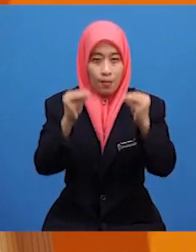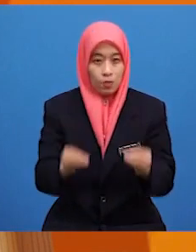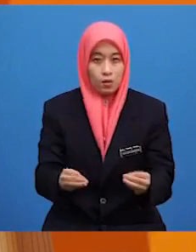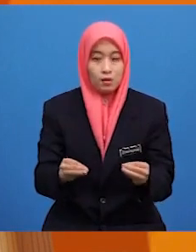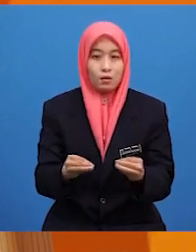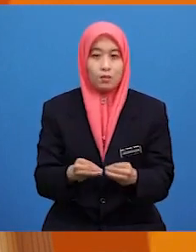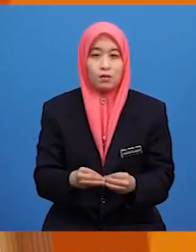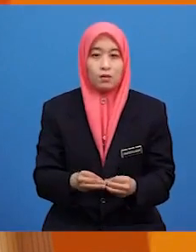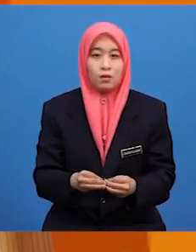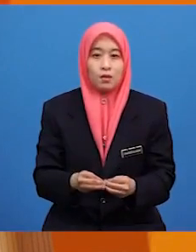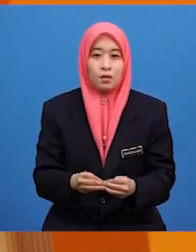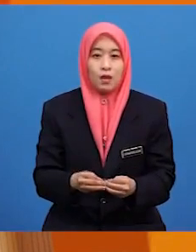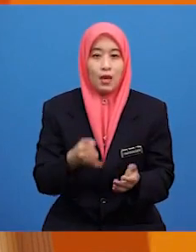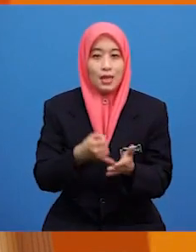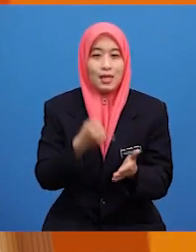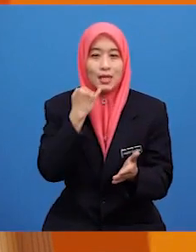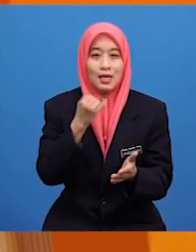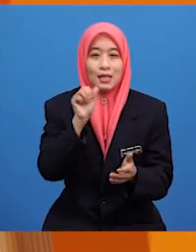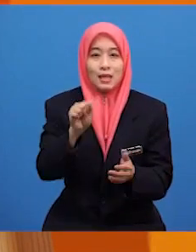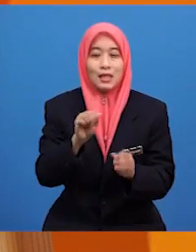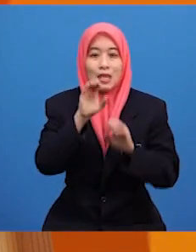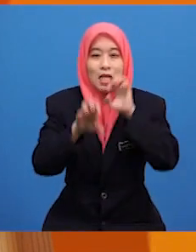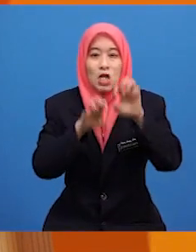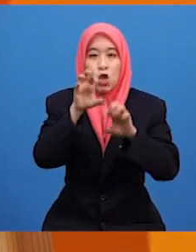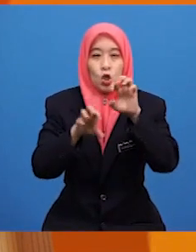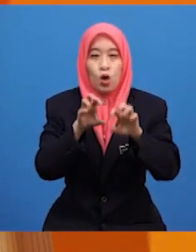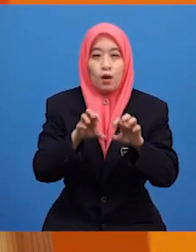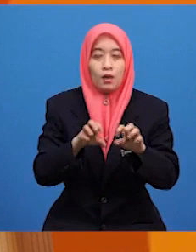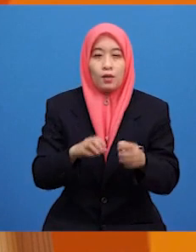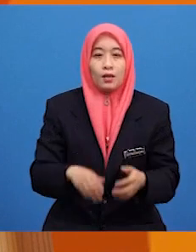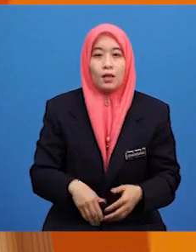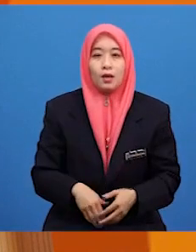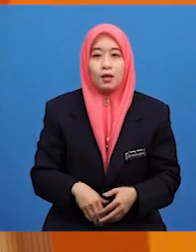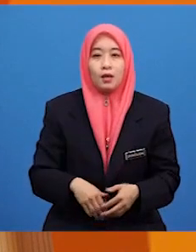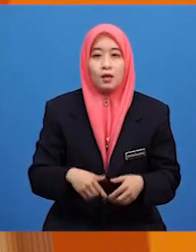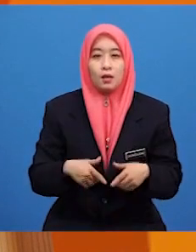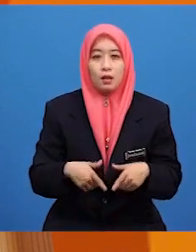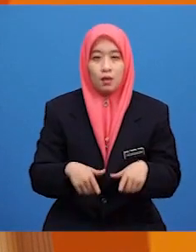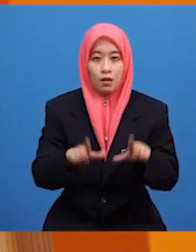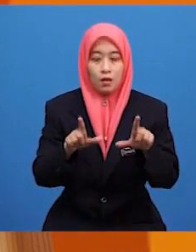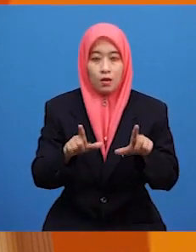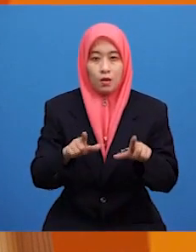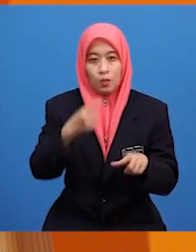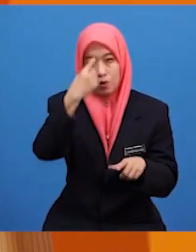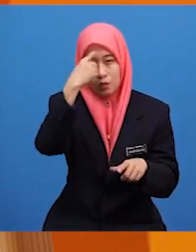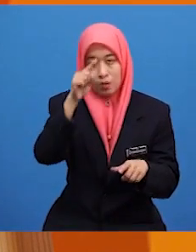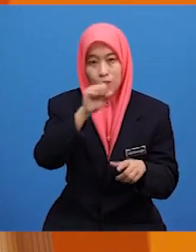a dog. And let's go to the final